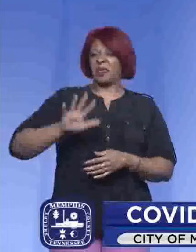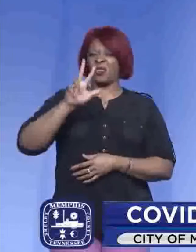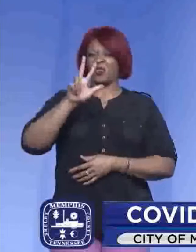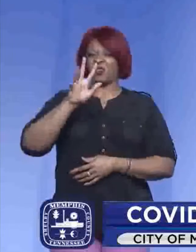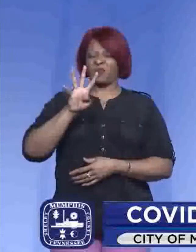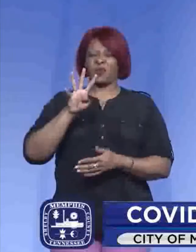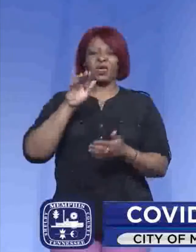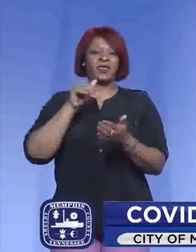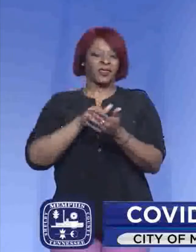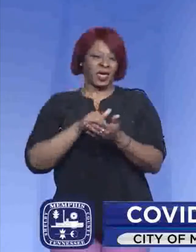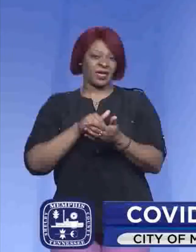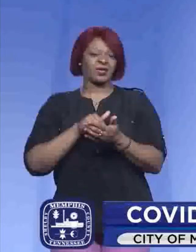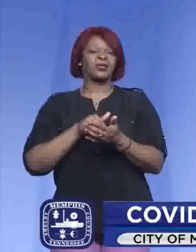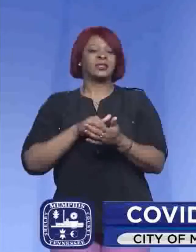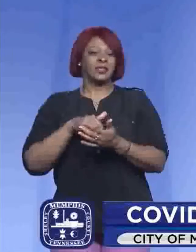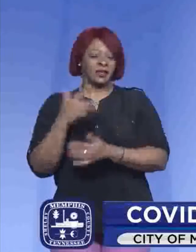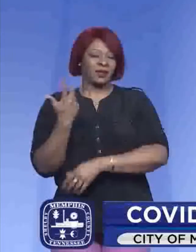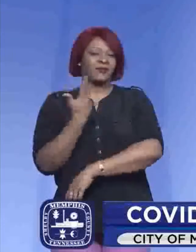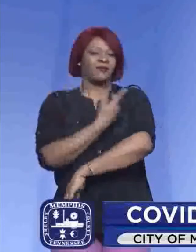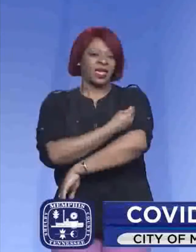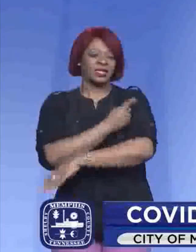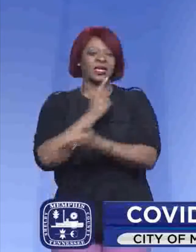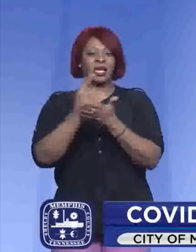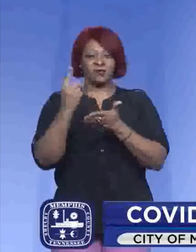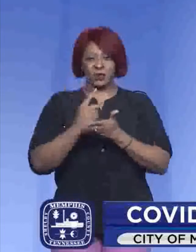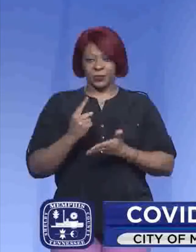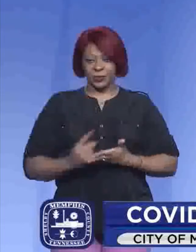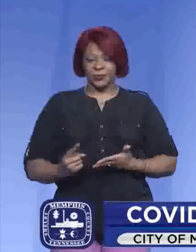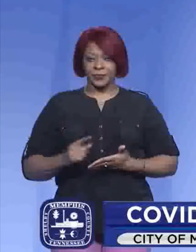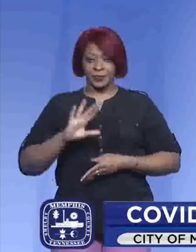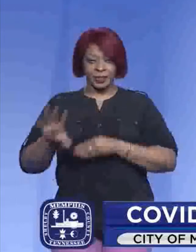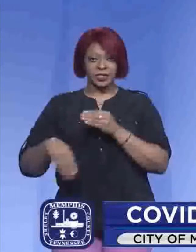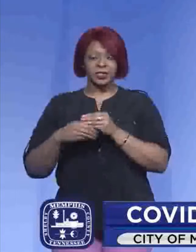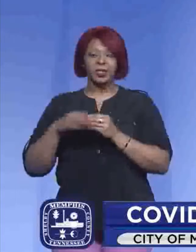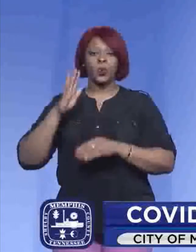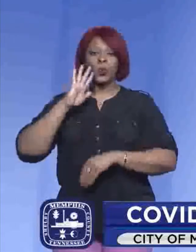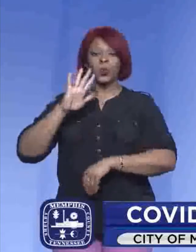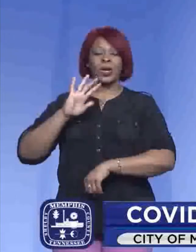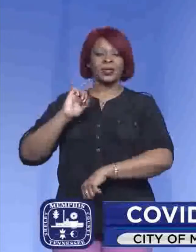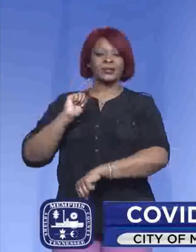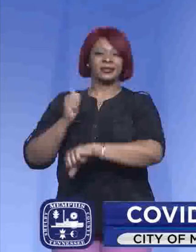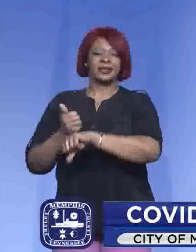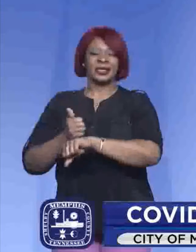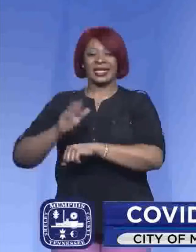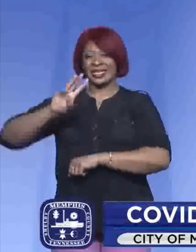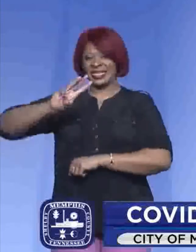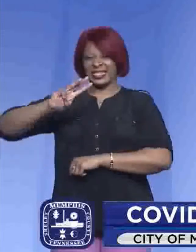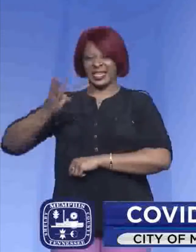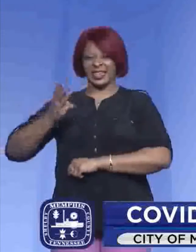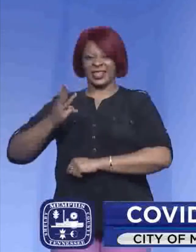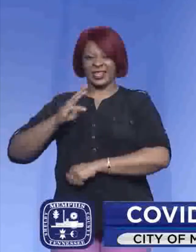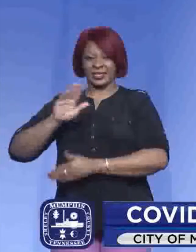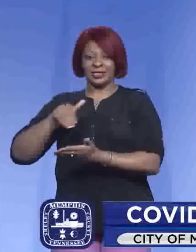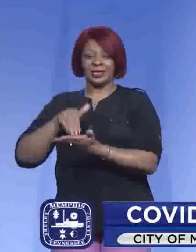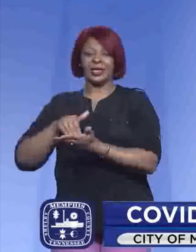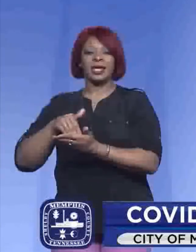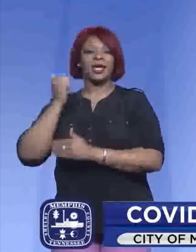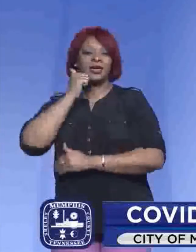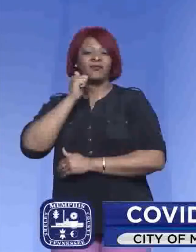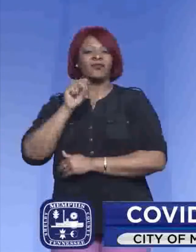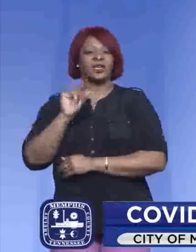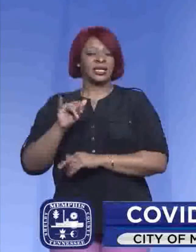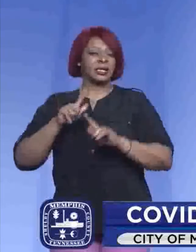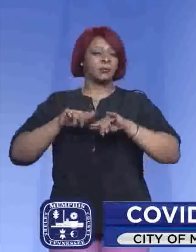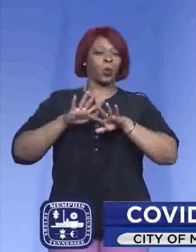34,000 vaccines per week. In addition, we will source a 6th site each day based